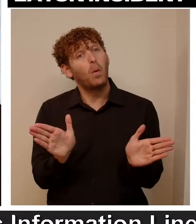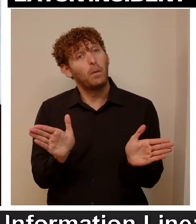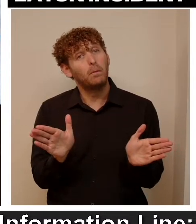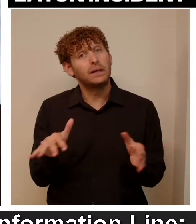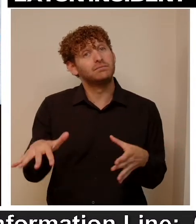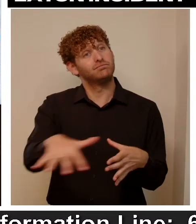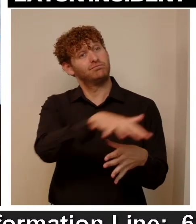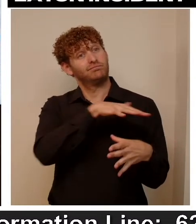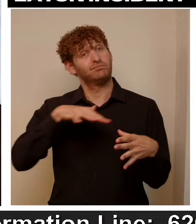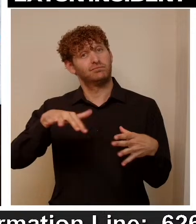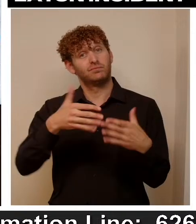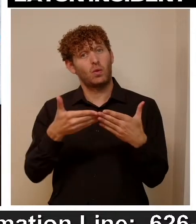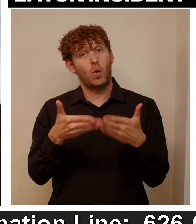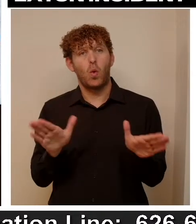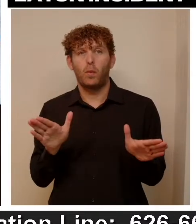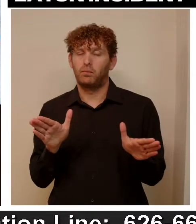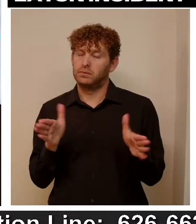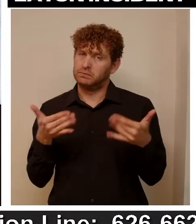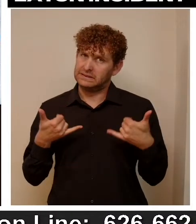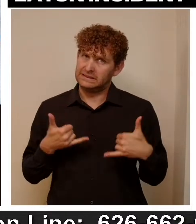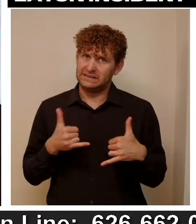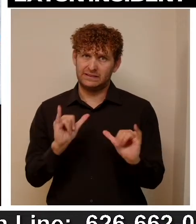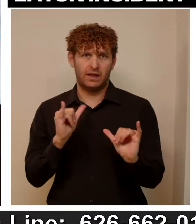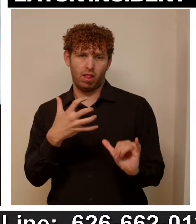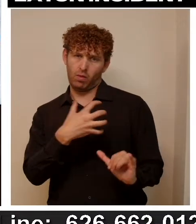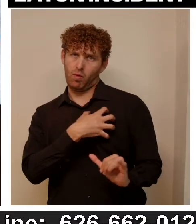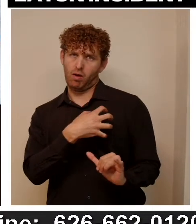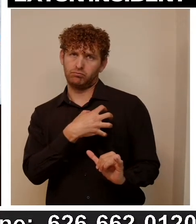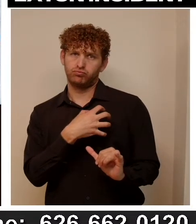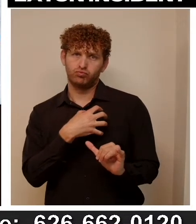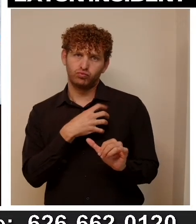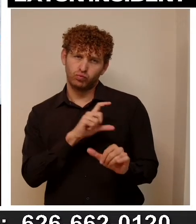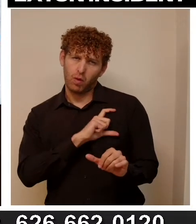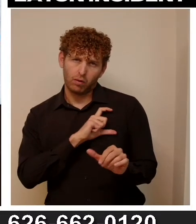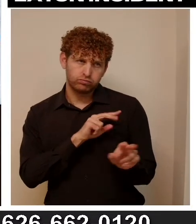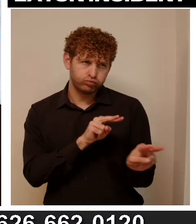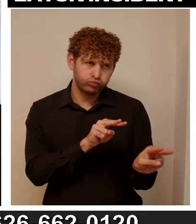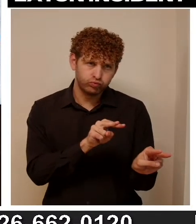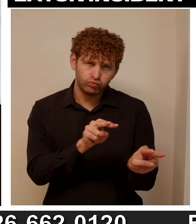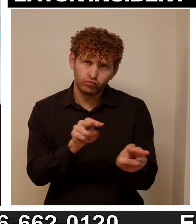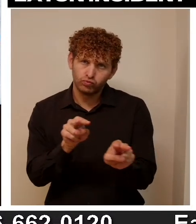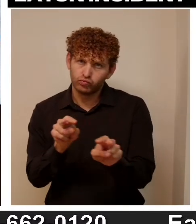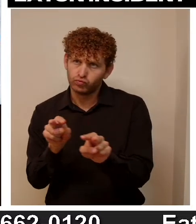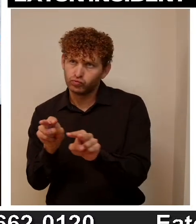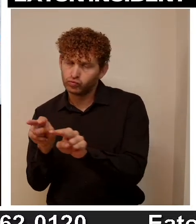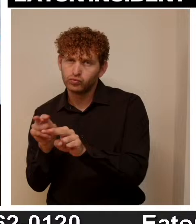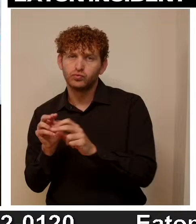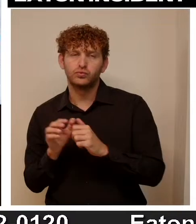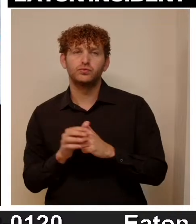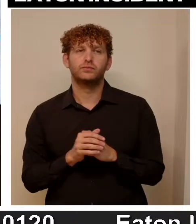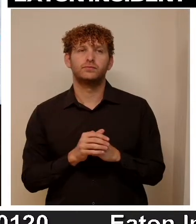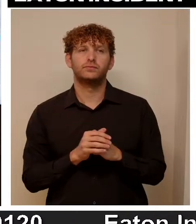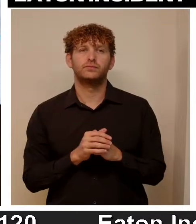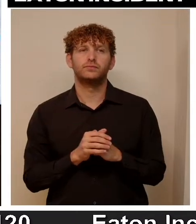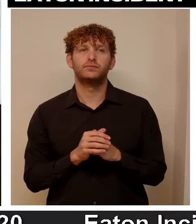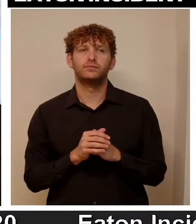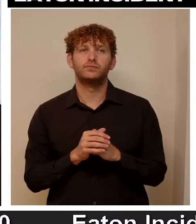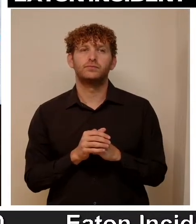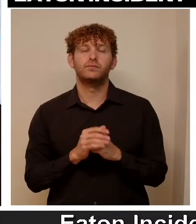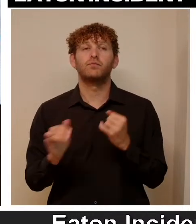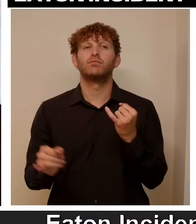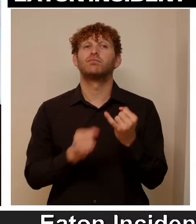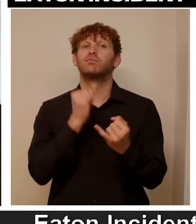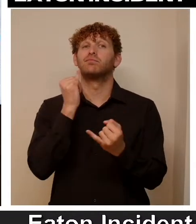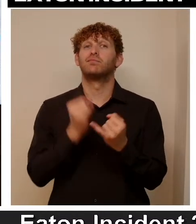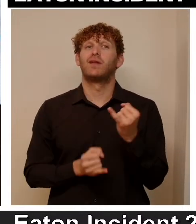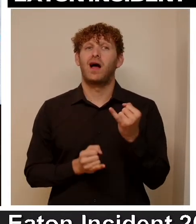we will still be in that area doing patrols. And then last thing, just want to make sure